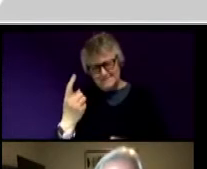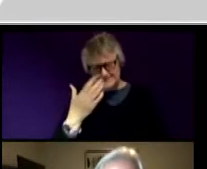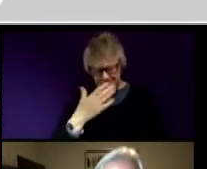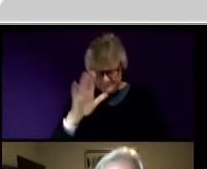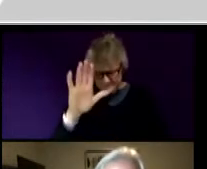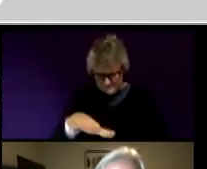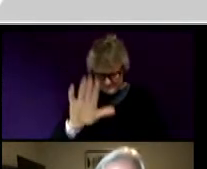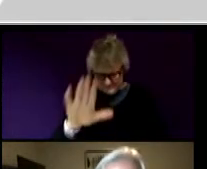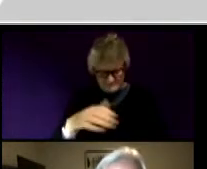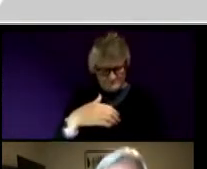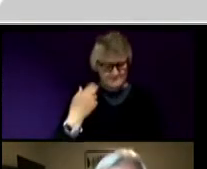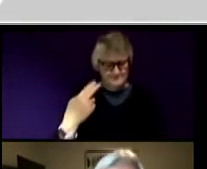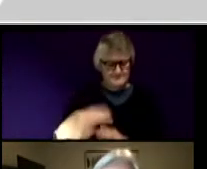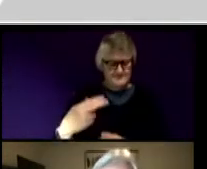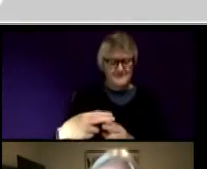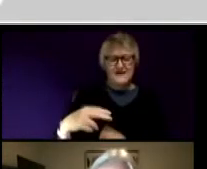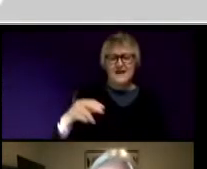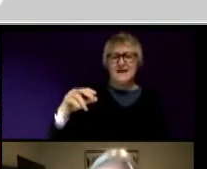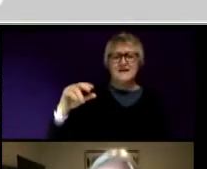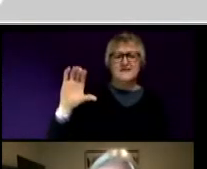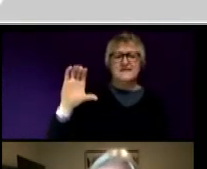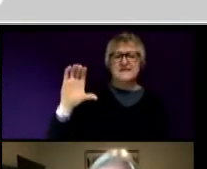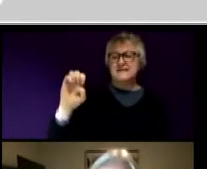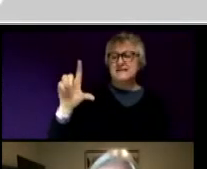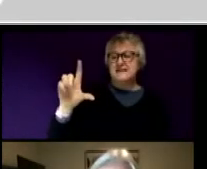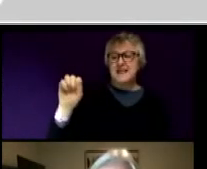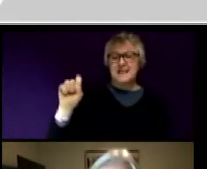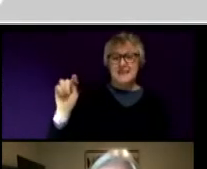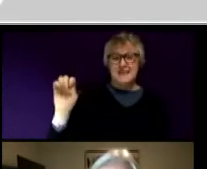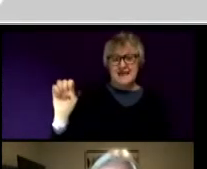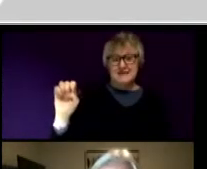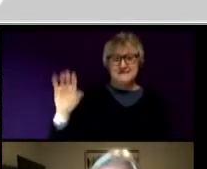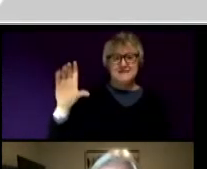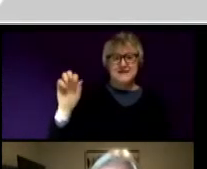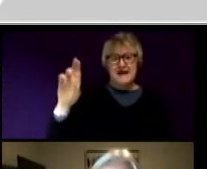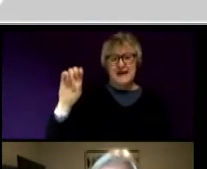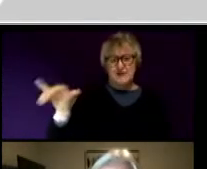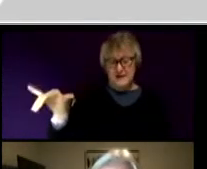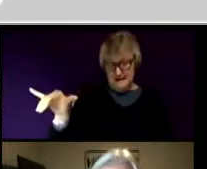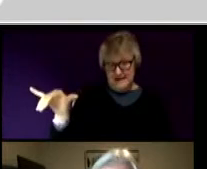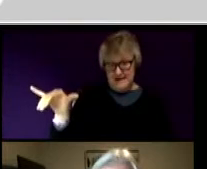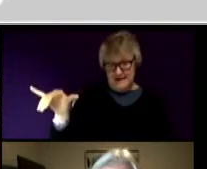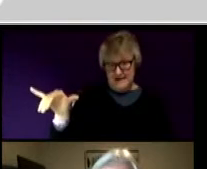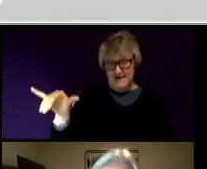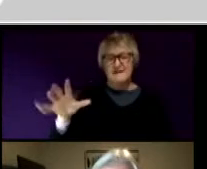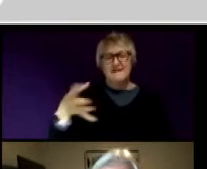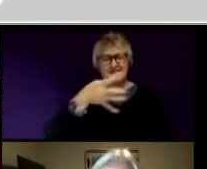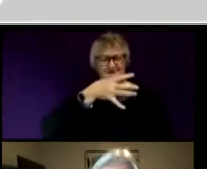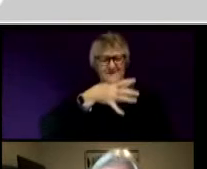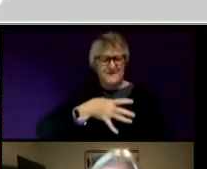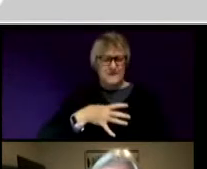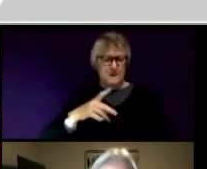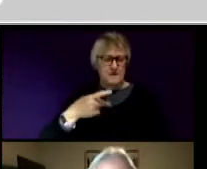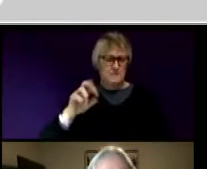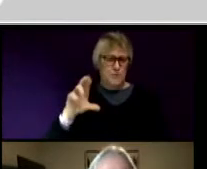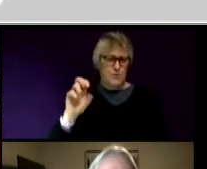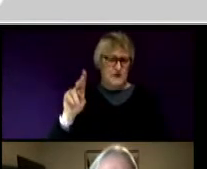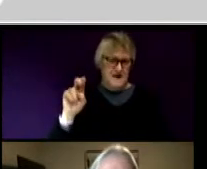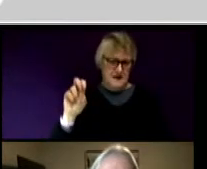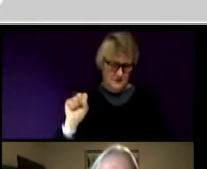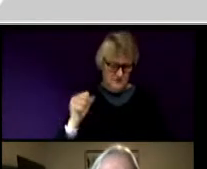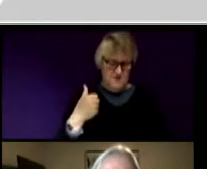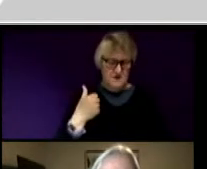My name is Celeste Carey, female pronouns. I am the chair of the Racial